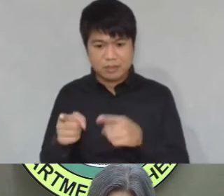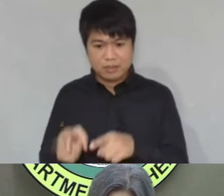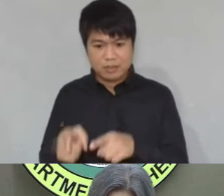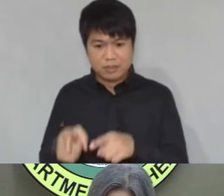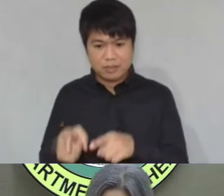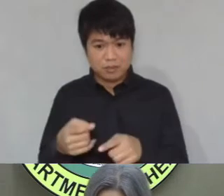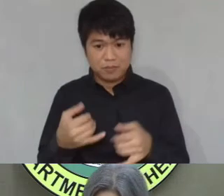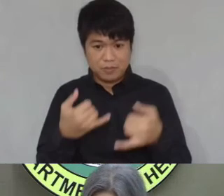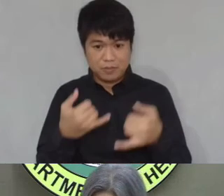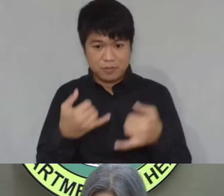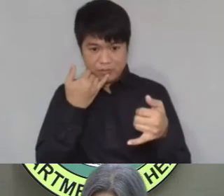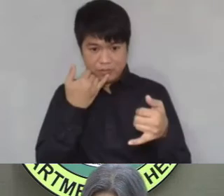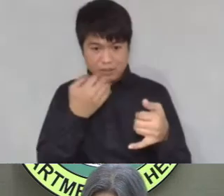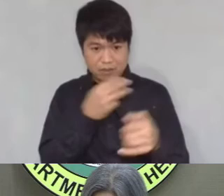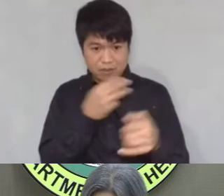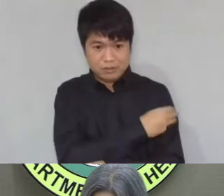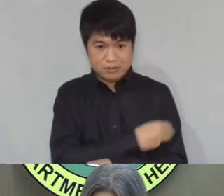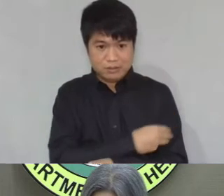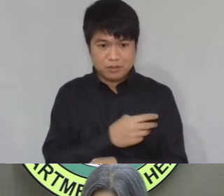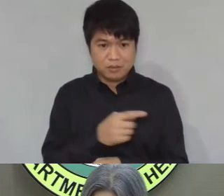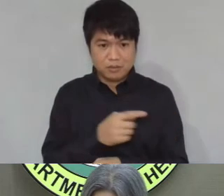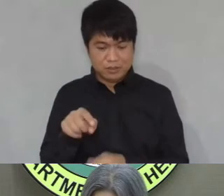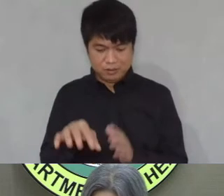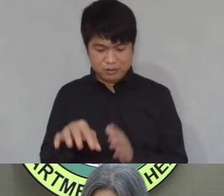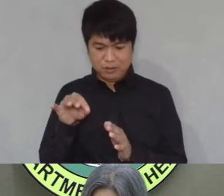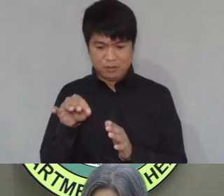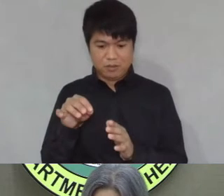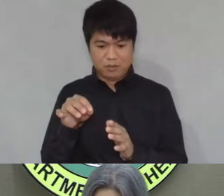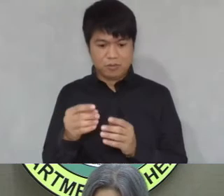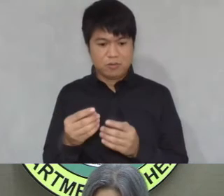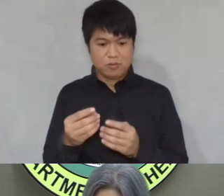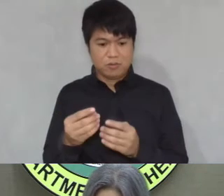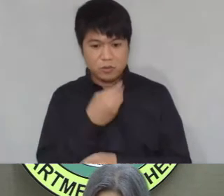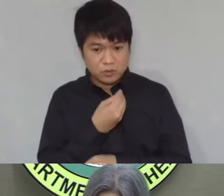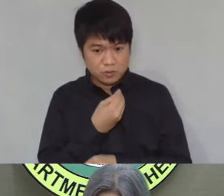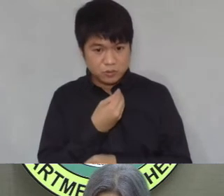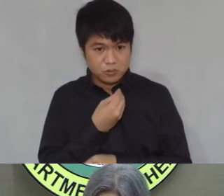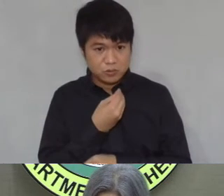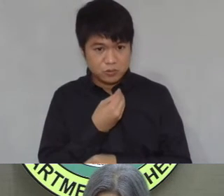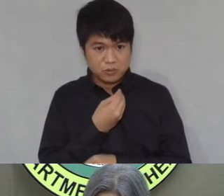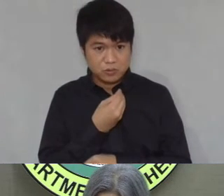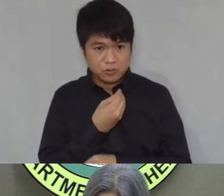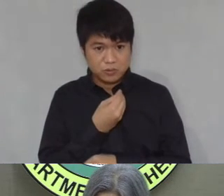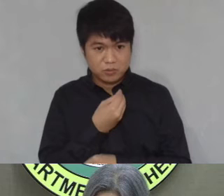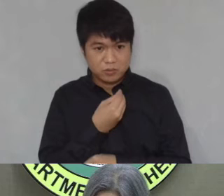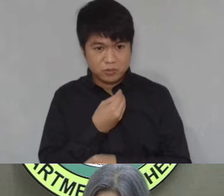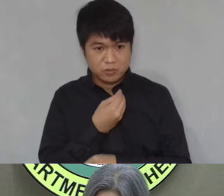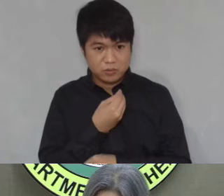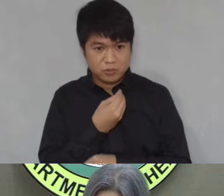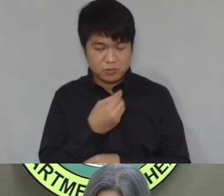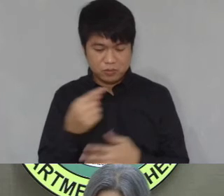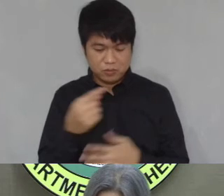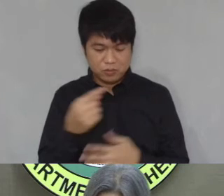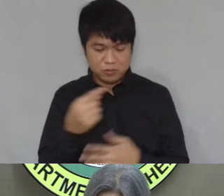via telemedicine, because then we would have to figure that out, and who will be